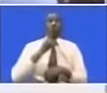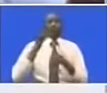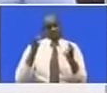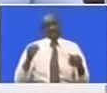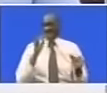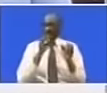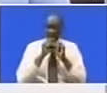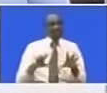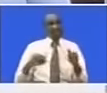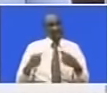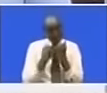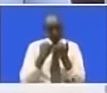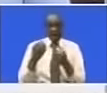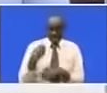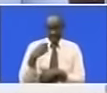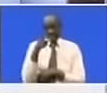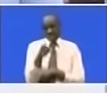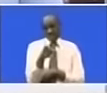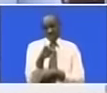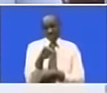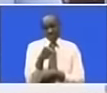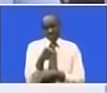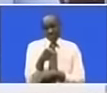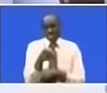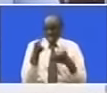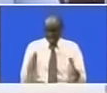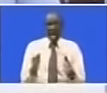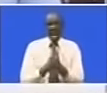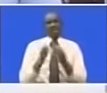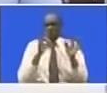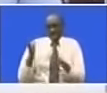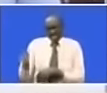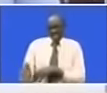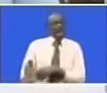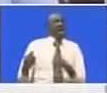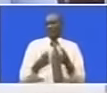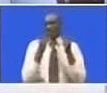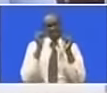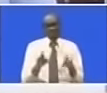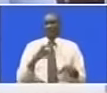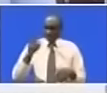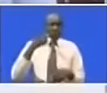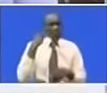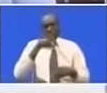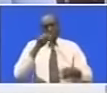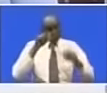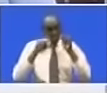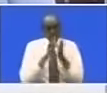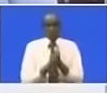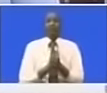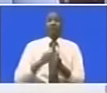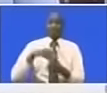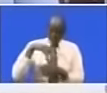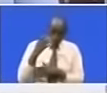of course, at the podium here and in the hall here at the Nyerere International Conference Center. Still more to